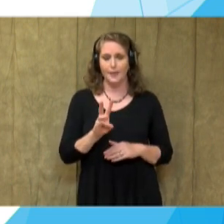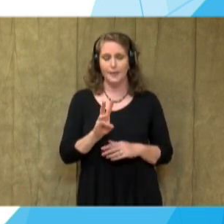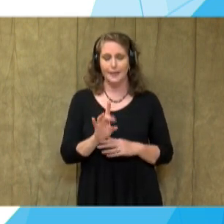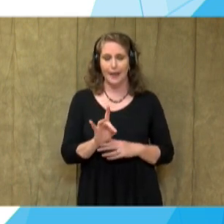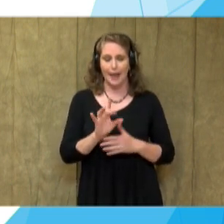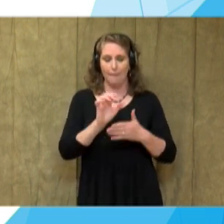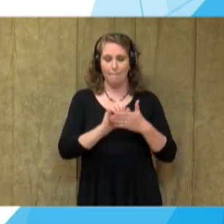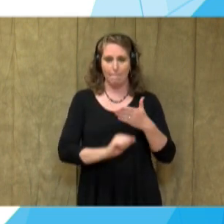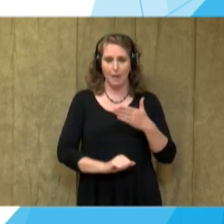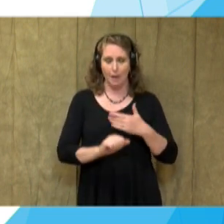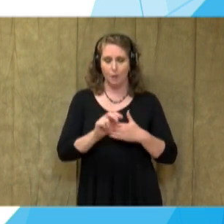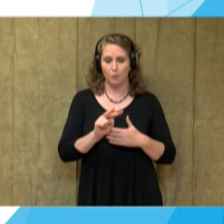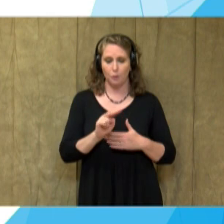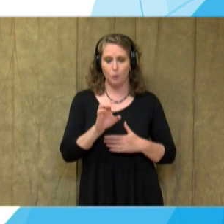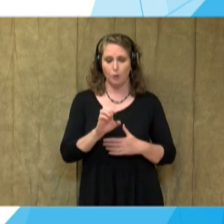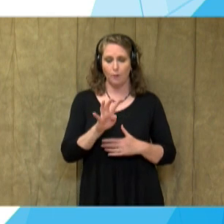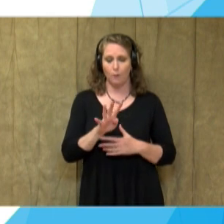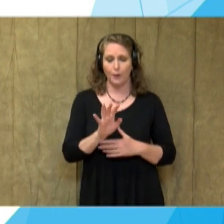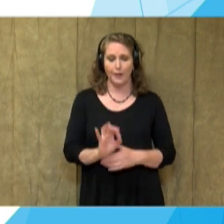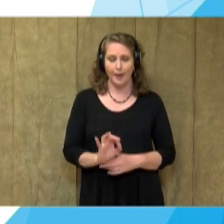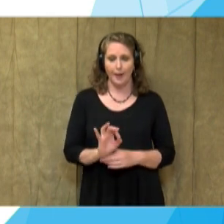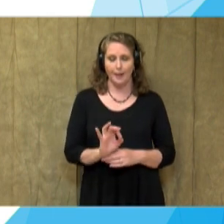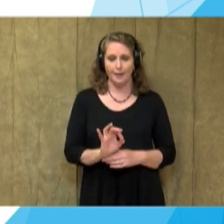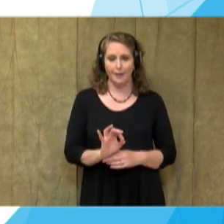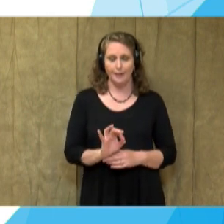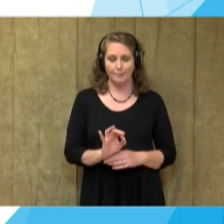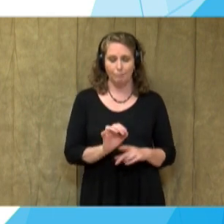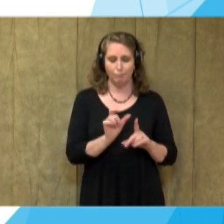368 minus 249.